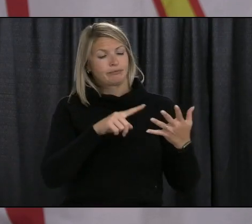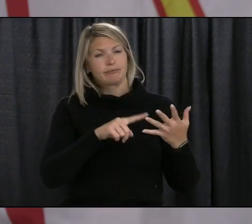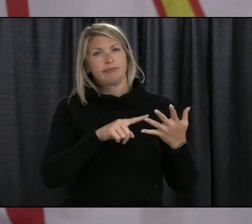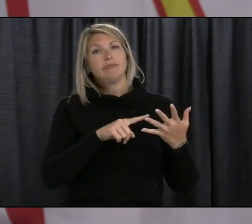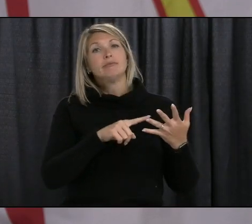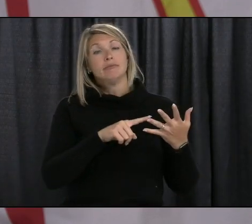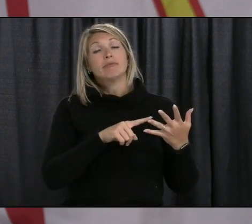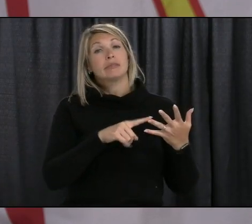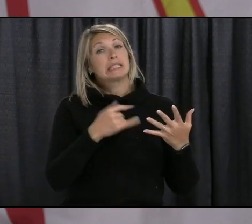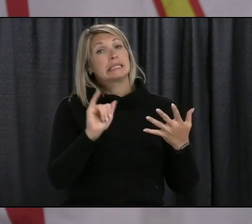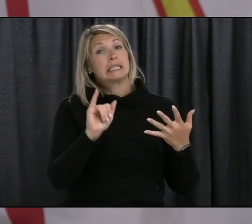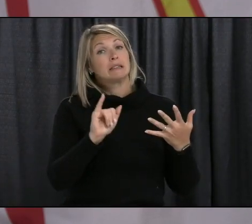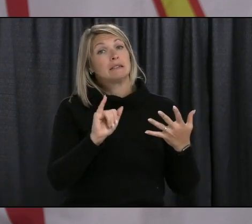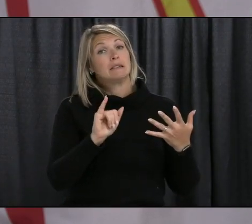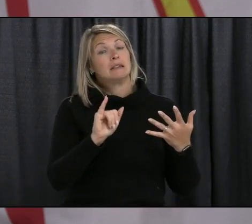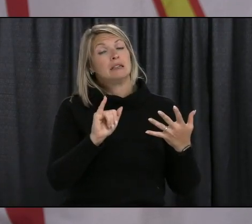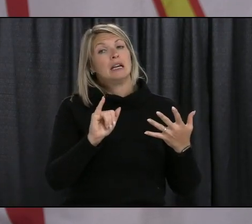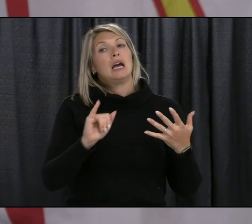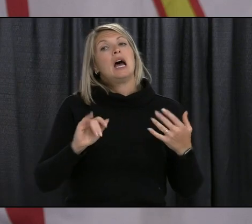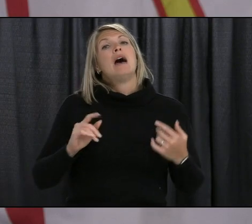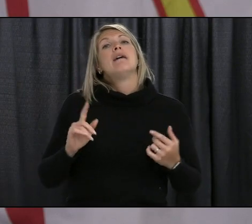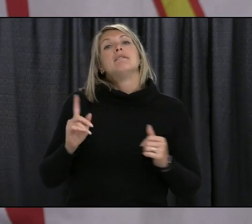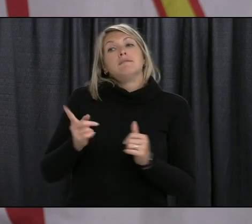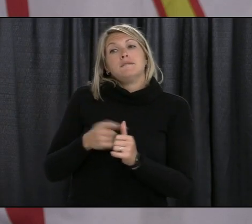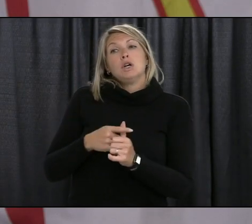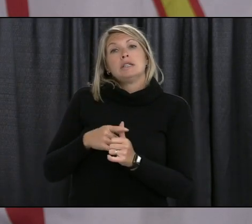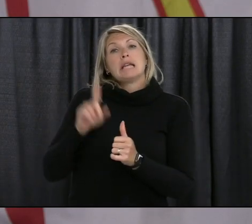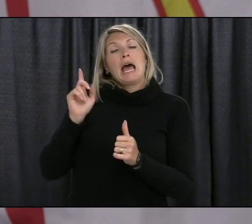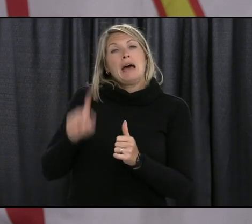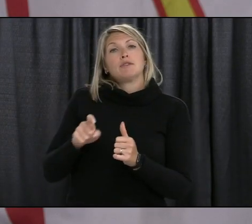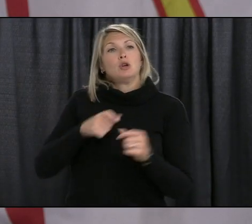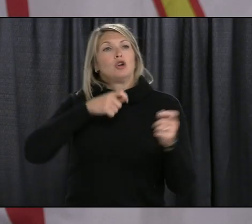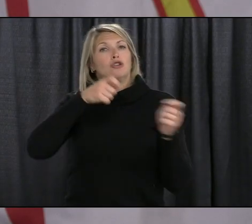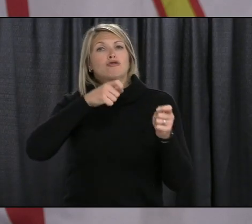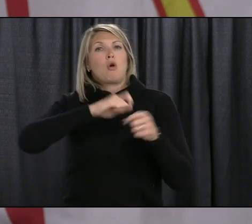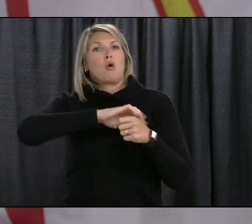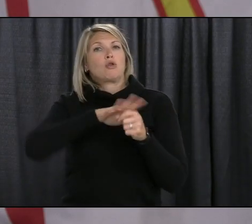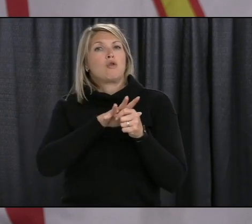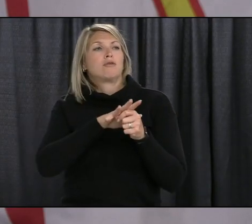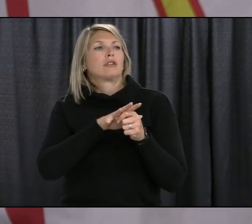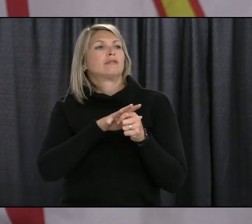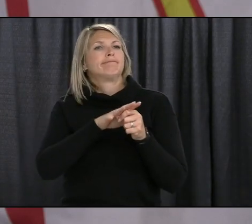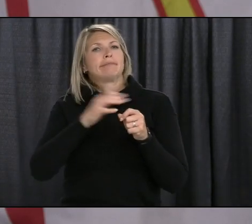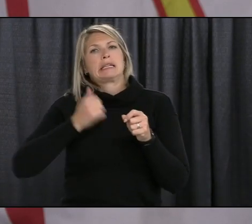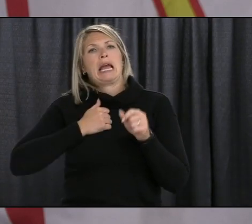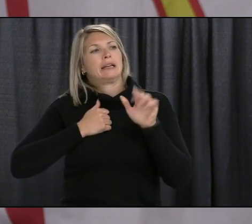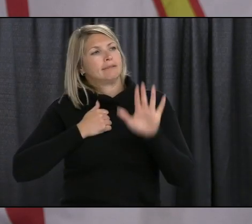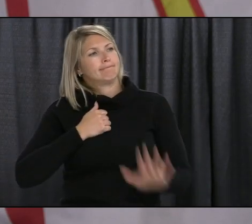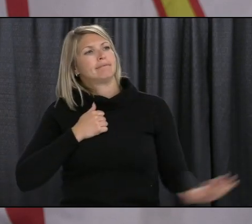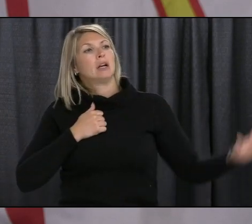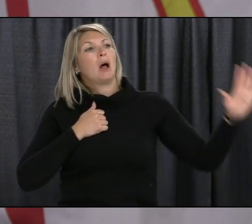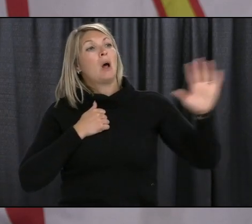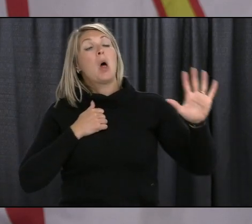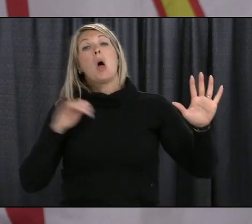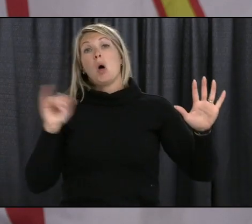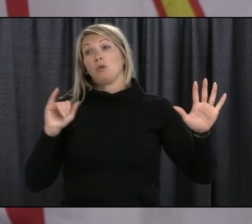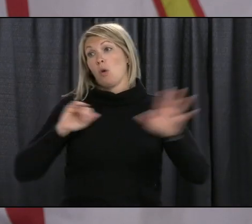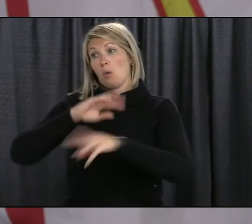COVID spread, not just here in the province, but in the country and perhaps around the world. We're